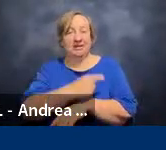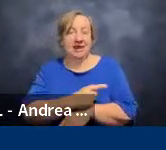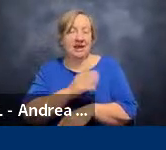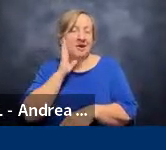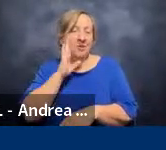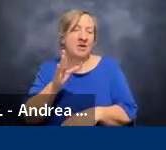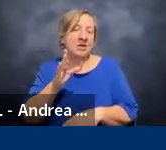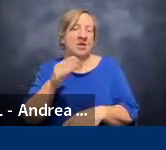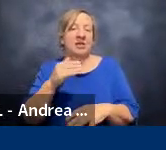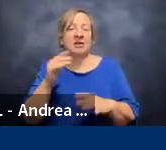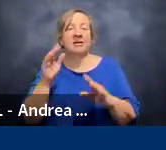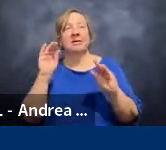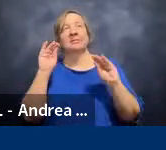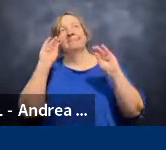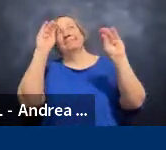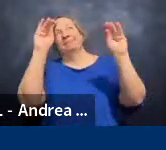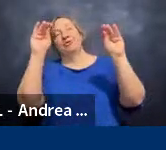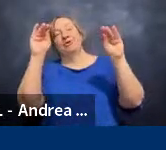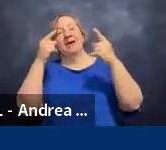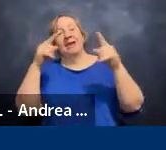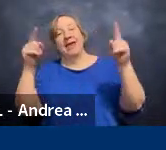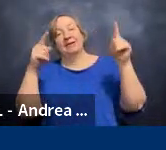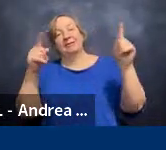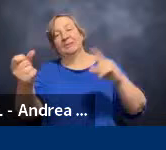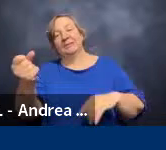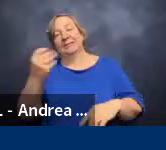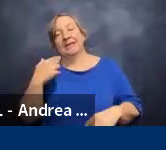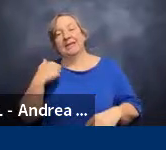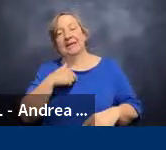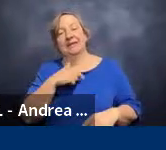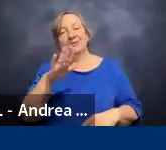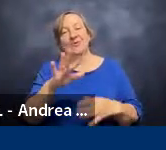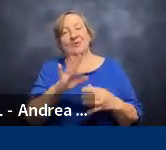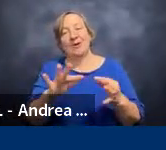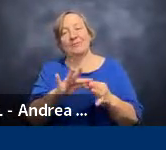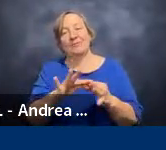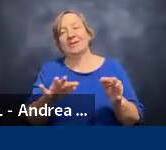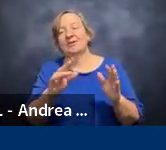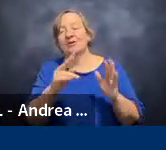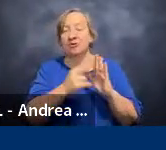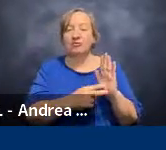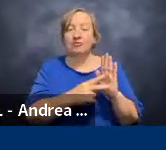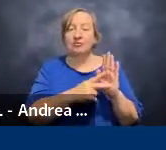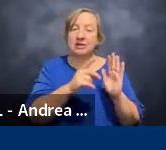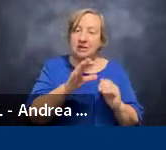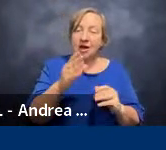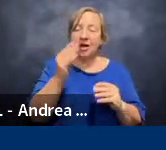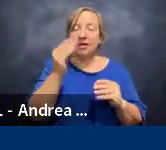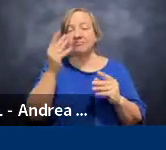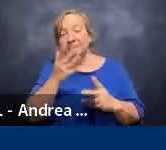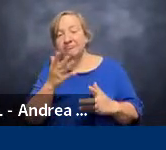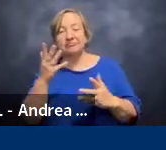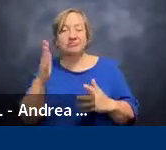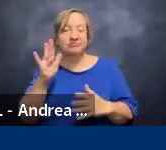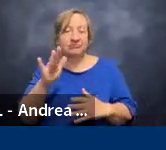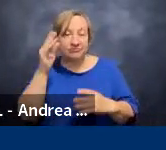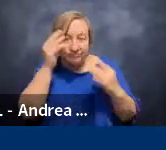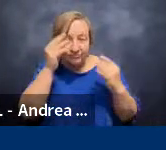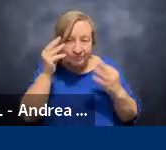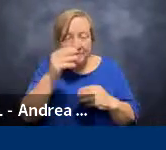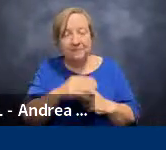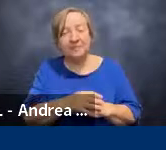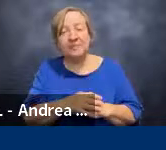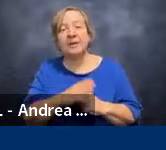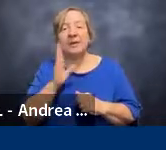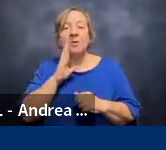announcement to send us your comments. Read the document, let us know what you think. We'll also